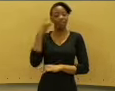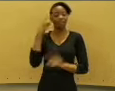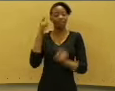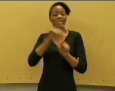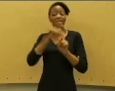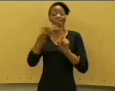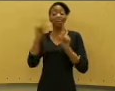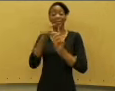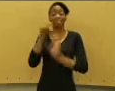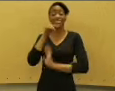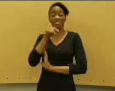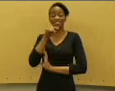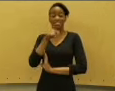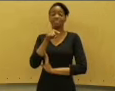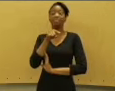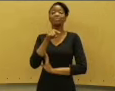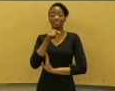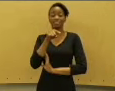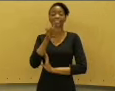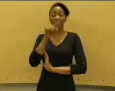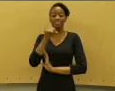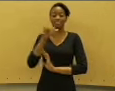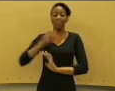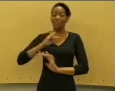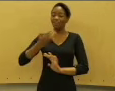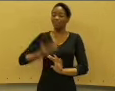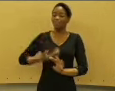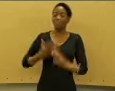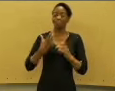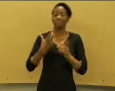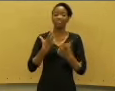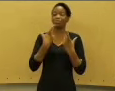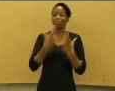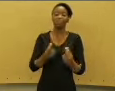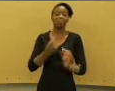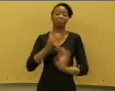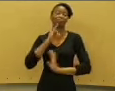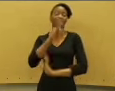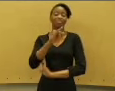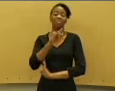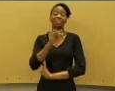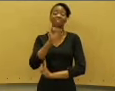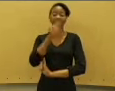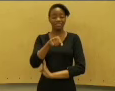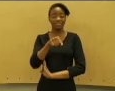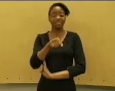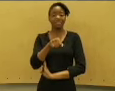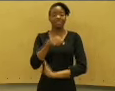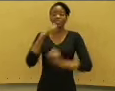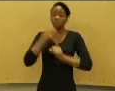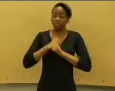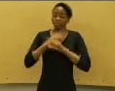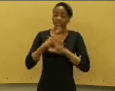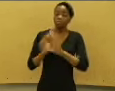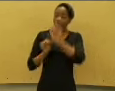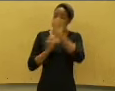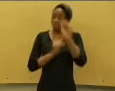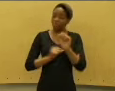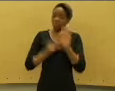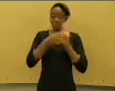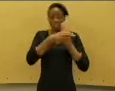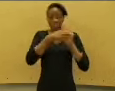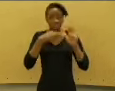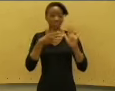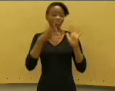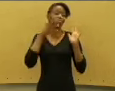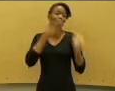to evolve are harmful to women, you know, and it starts with the conversation. The stigmas and the shame that we carry